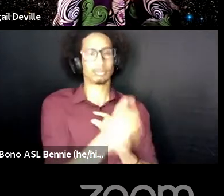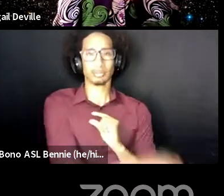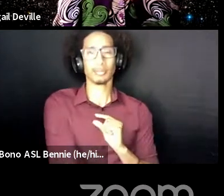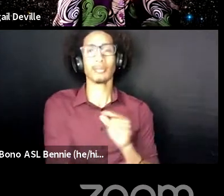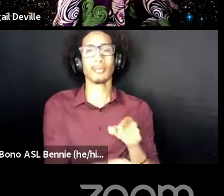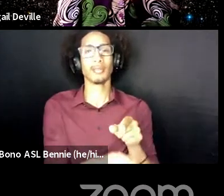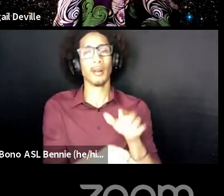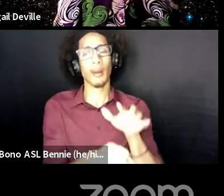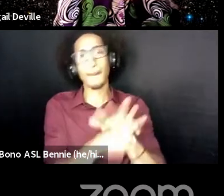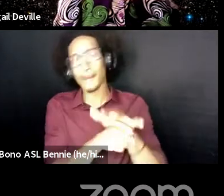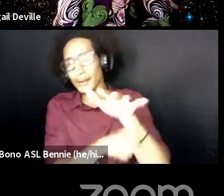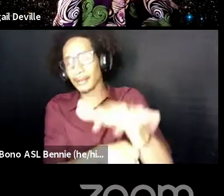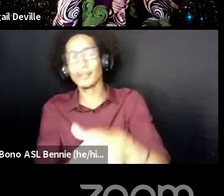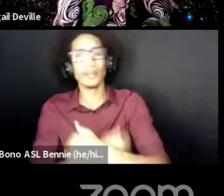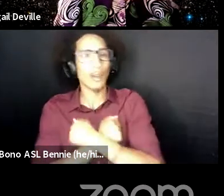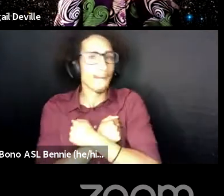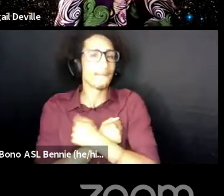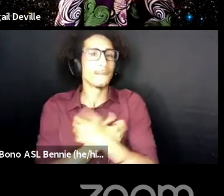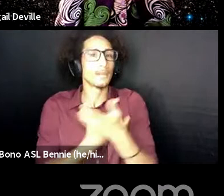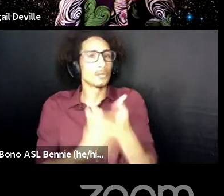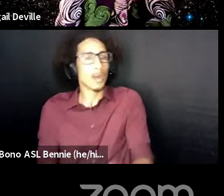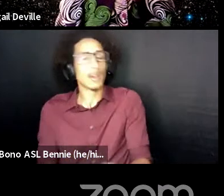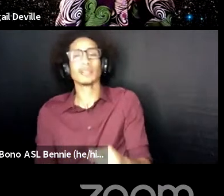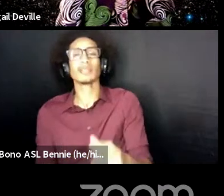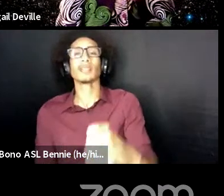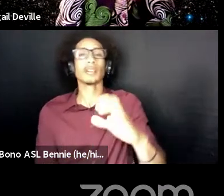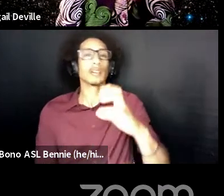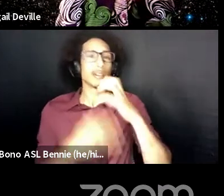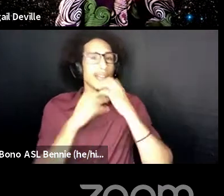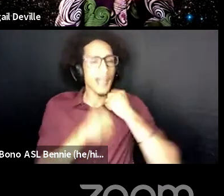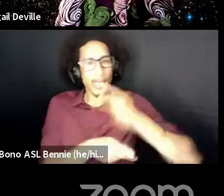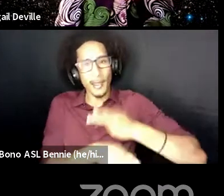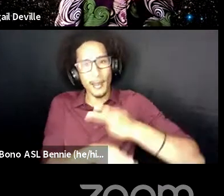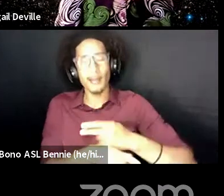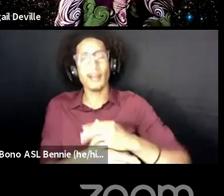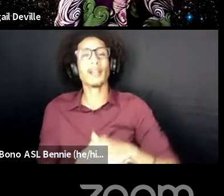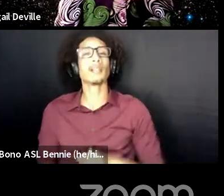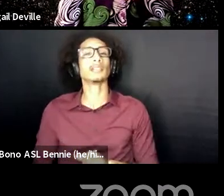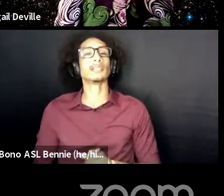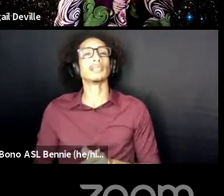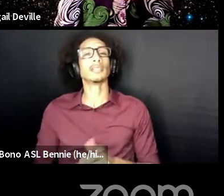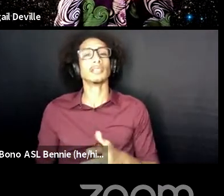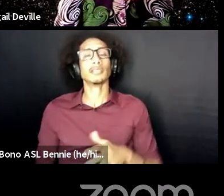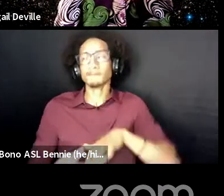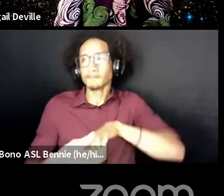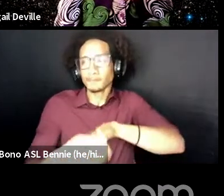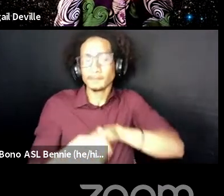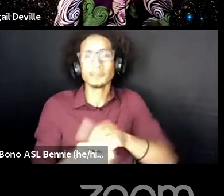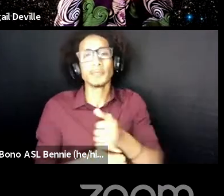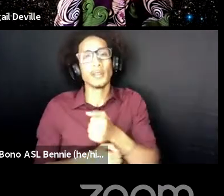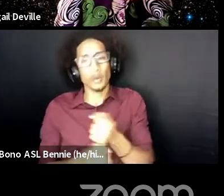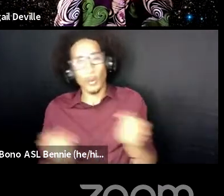care, all the things, sensuality. She shares her family with us. You know, I mean,